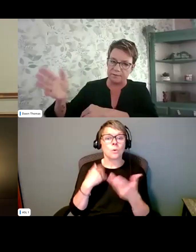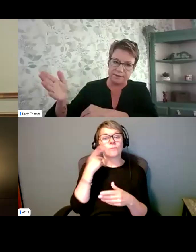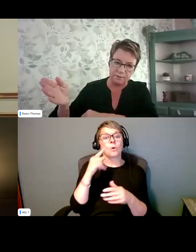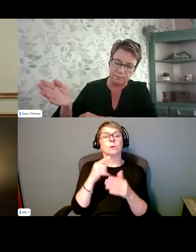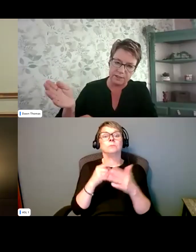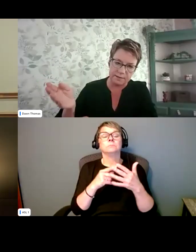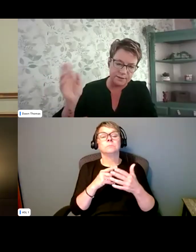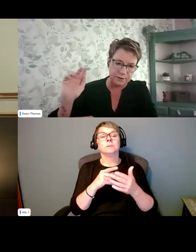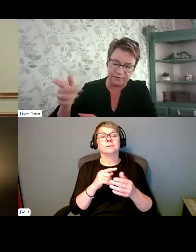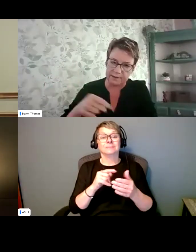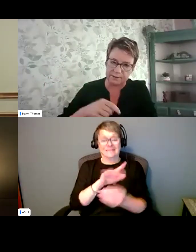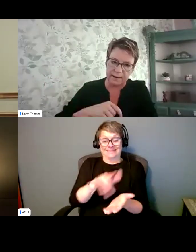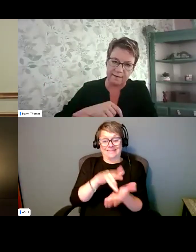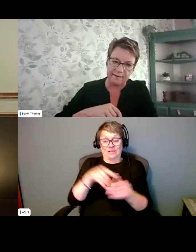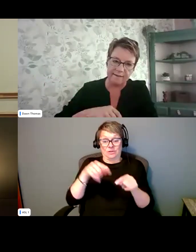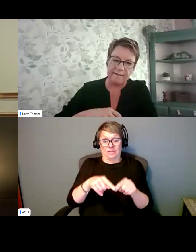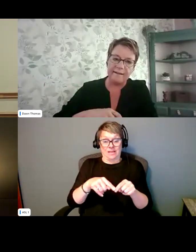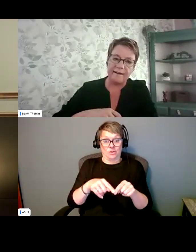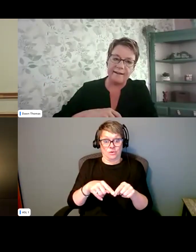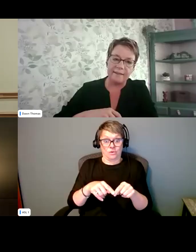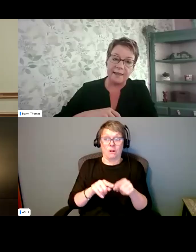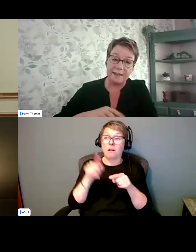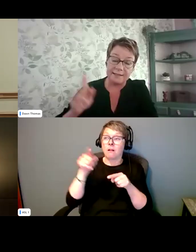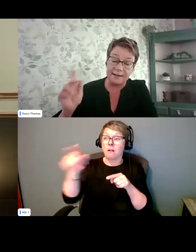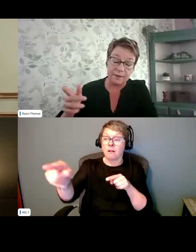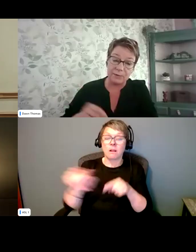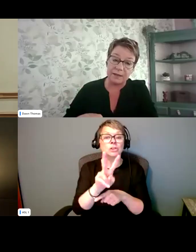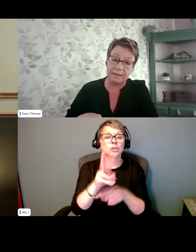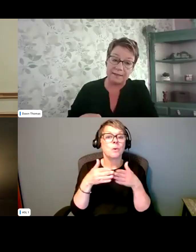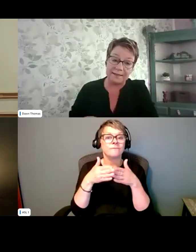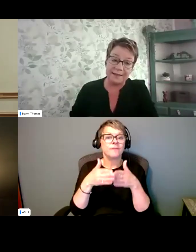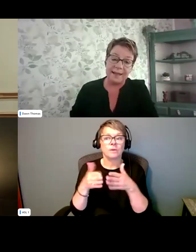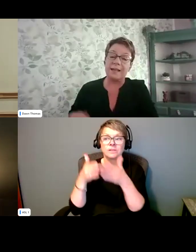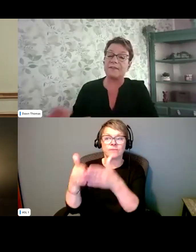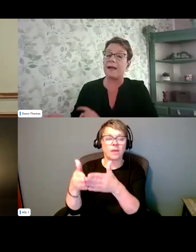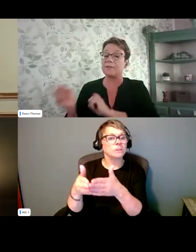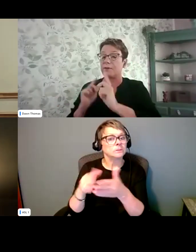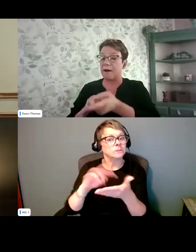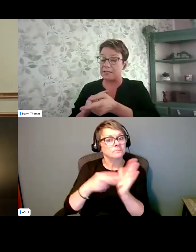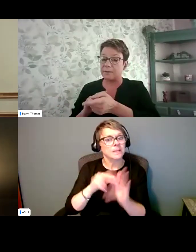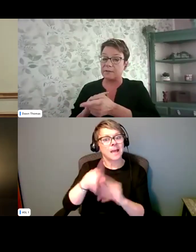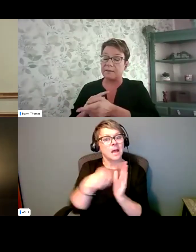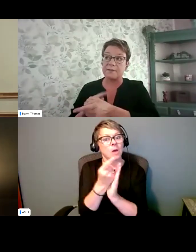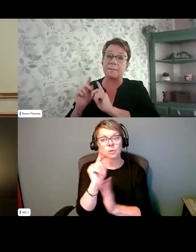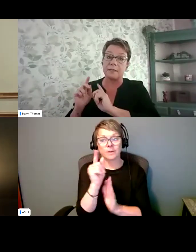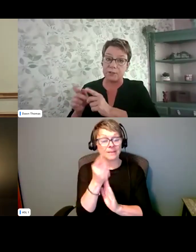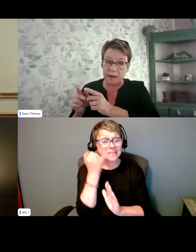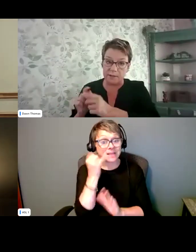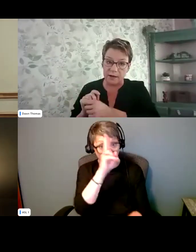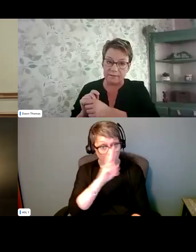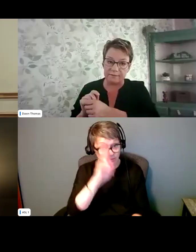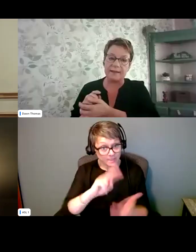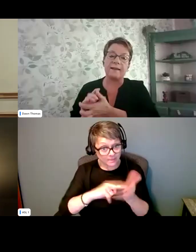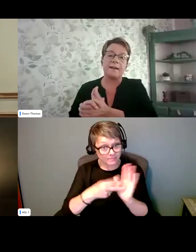to the farthest outreaches is 2 ferries away. And that's an hour and 20 minutes. And if they have to go to the hospital, that's going to be a